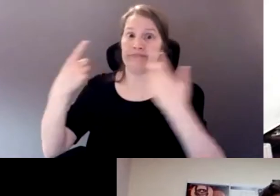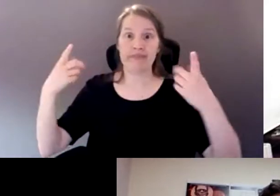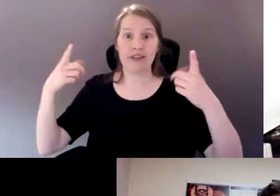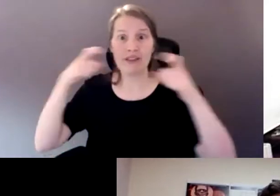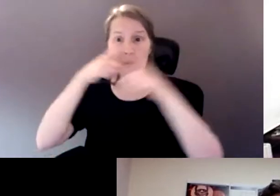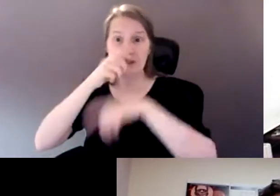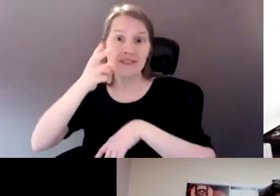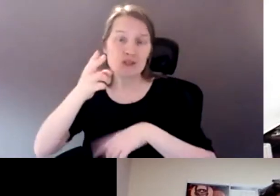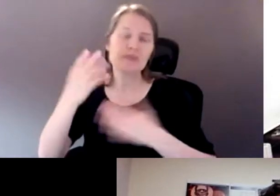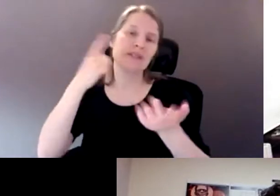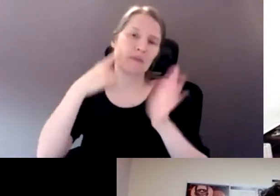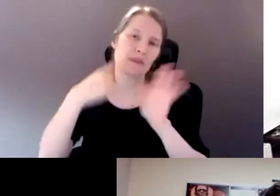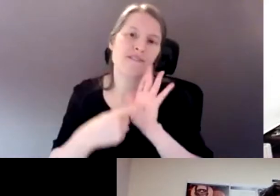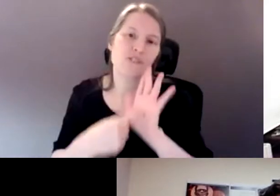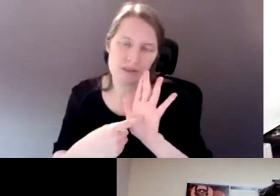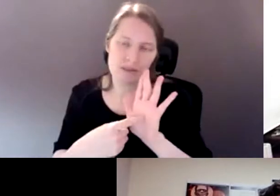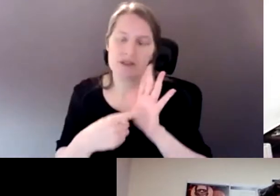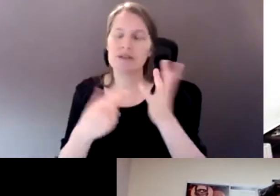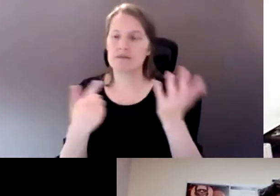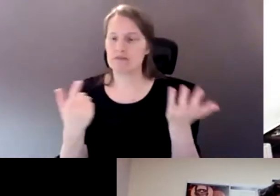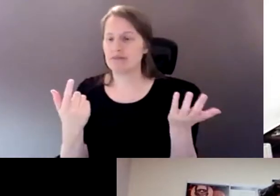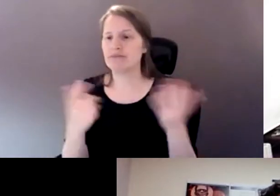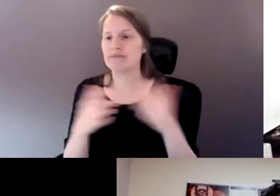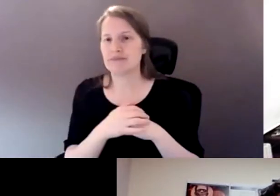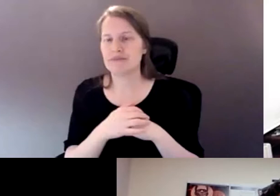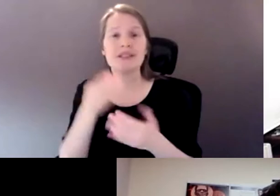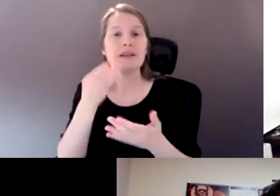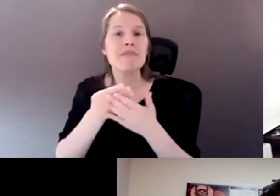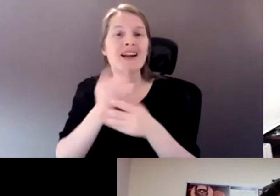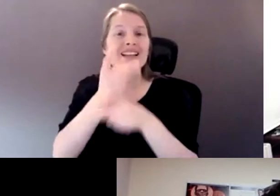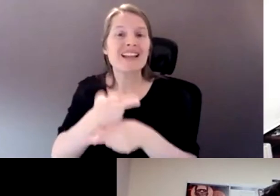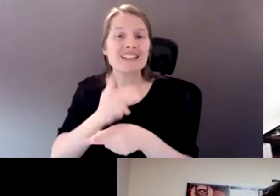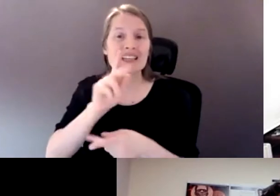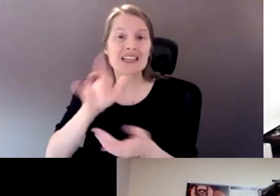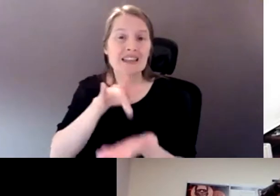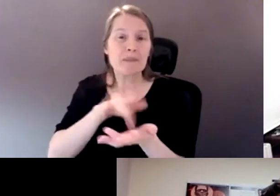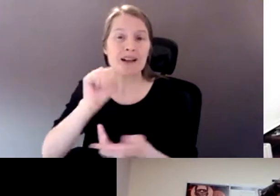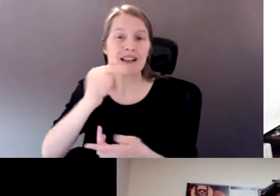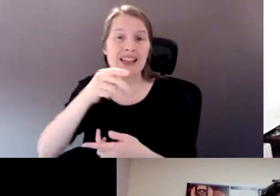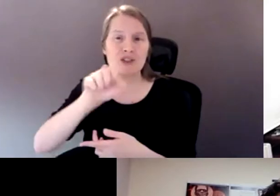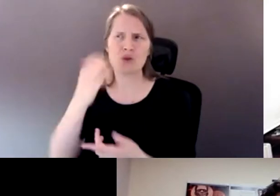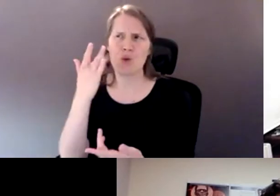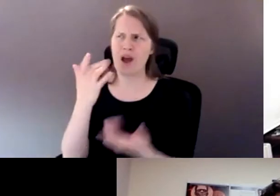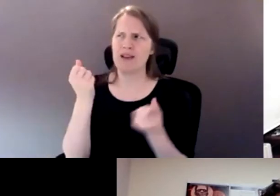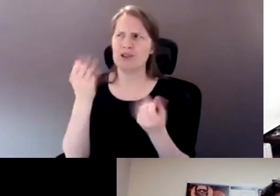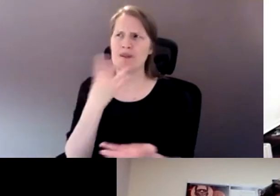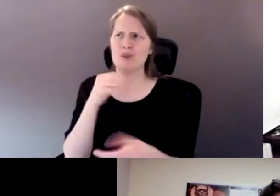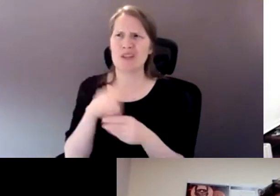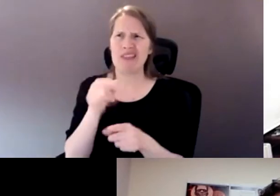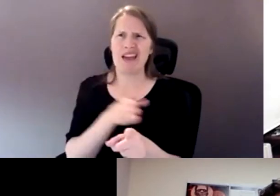all know, for example, that was the case with money lending in the Middle Ages, right? Why were Jews money lenders? Not